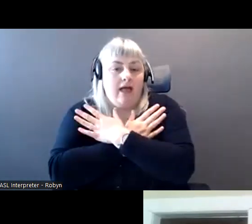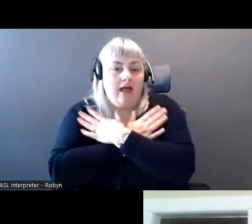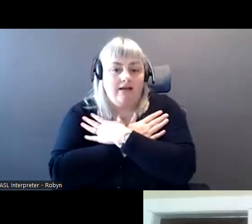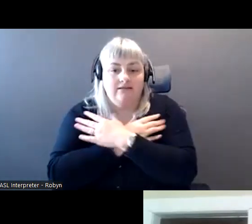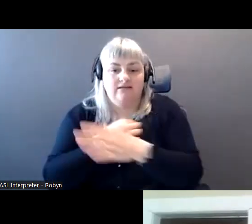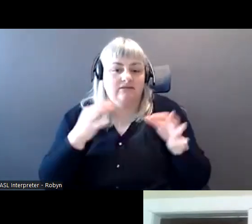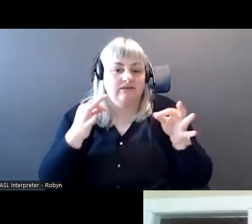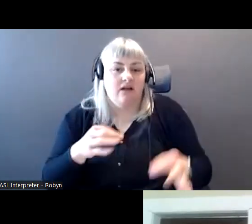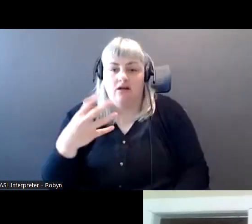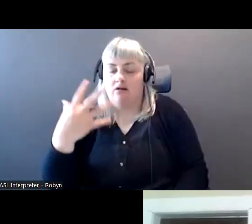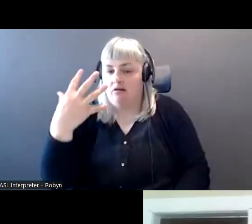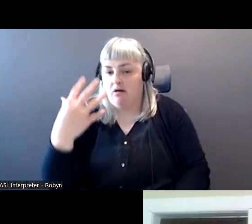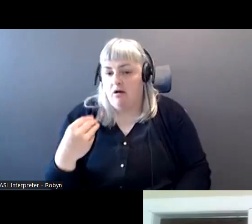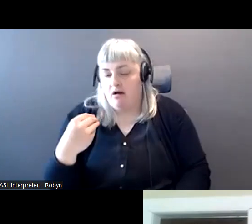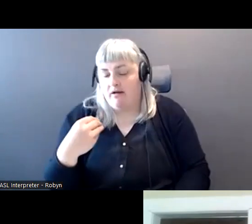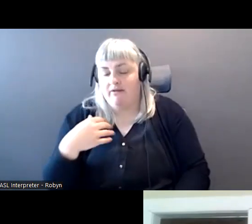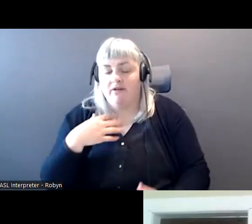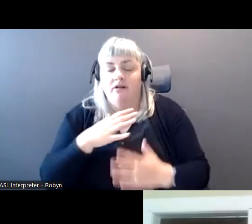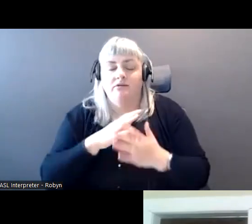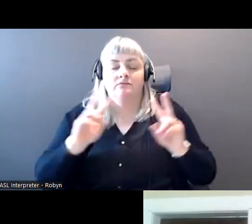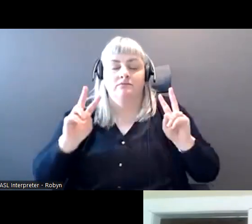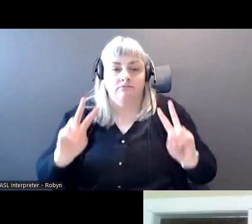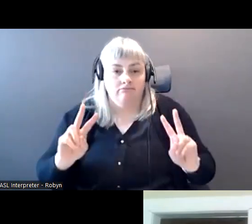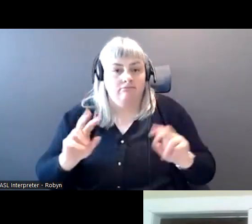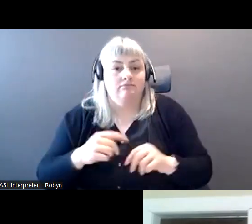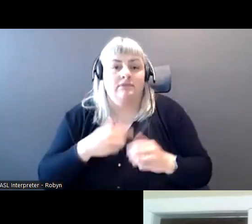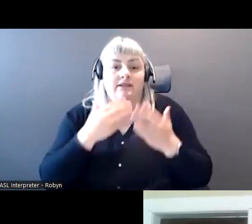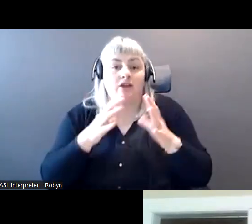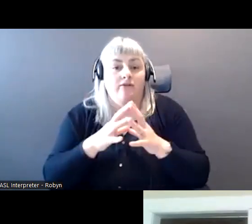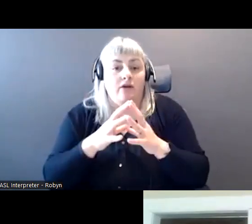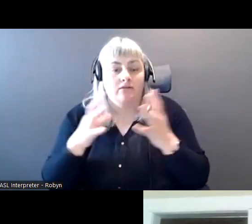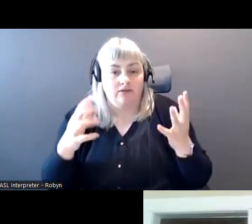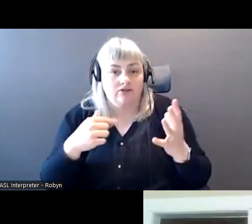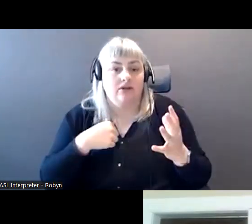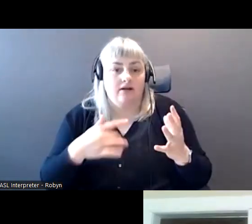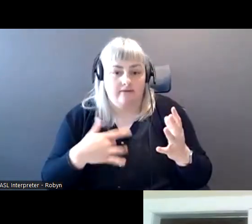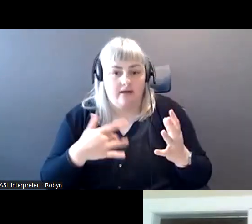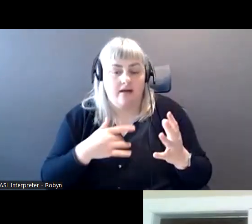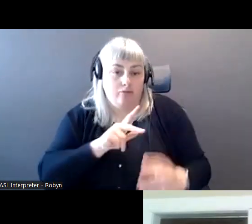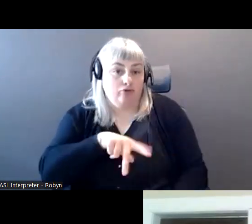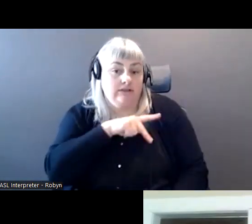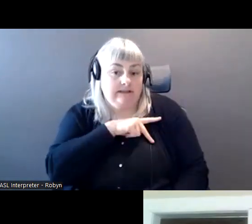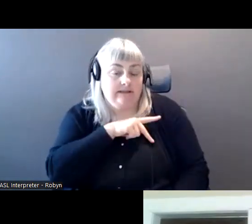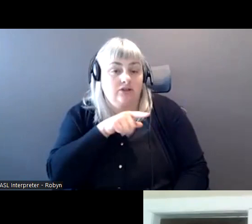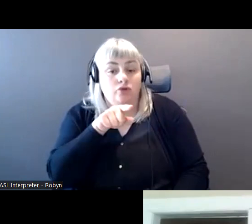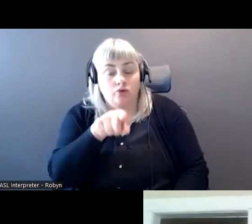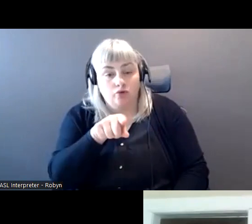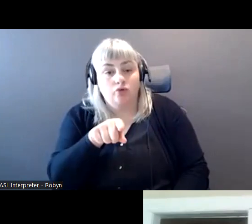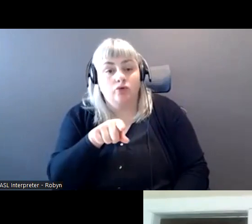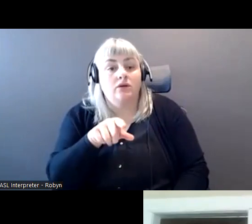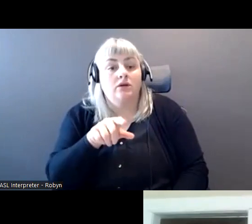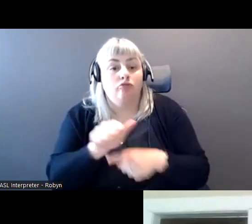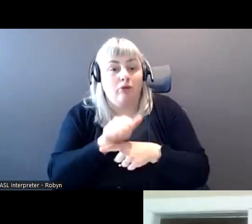share my video. Thank you very much. I found personally you practicing